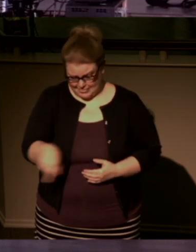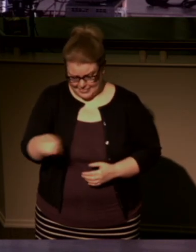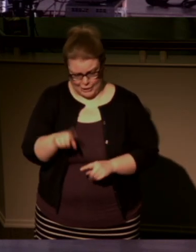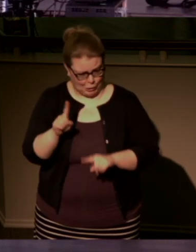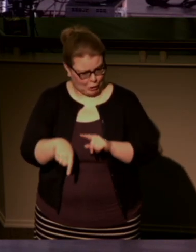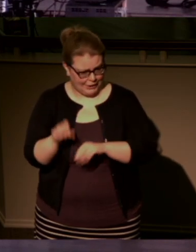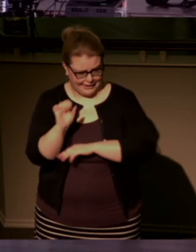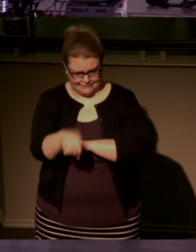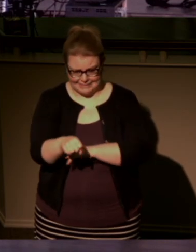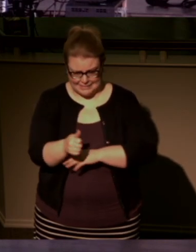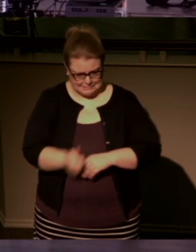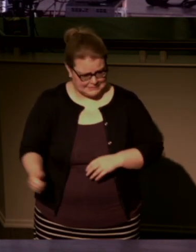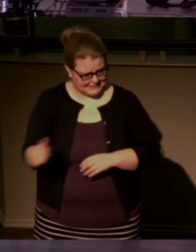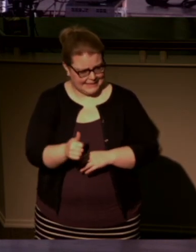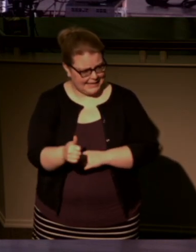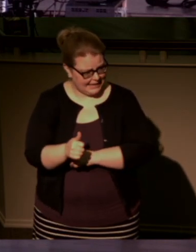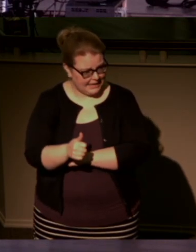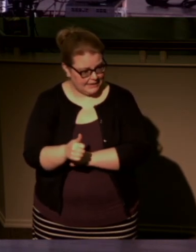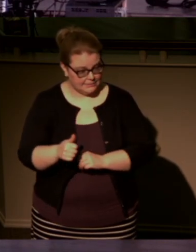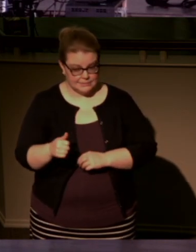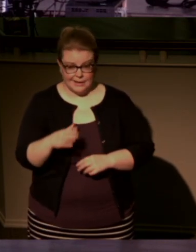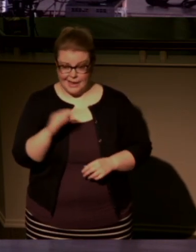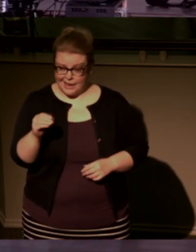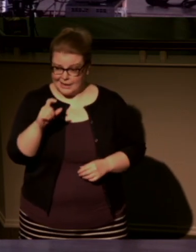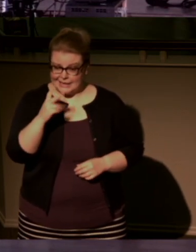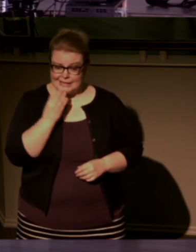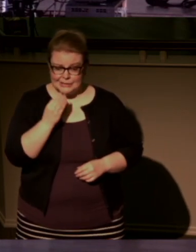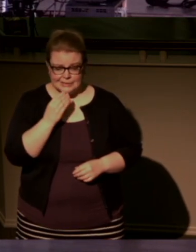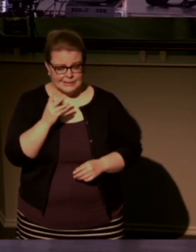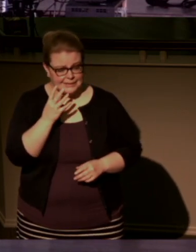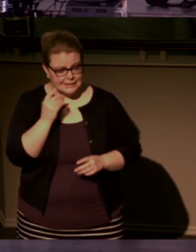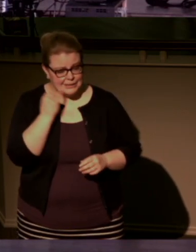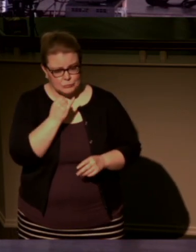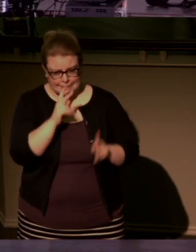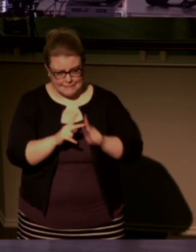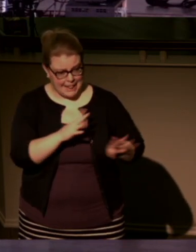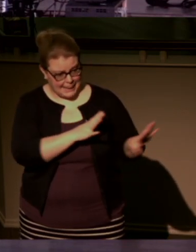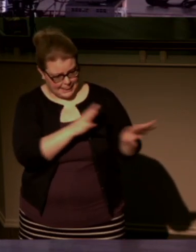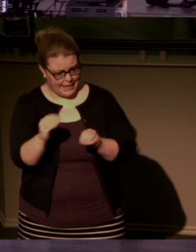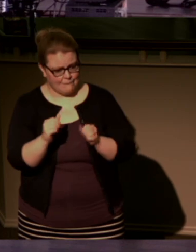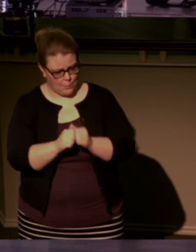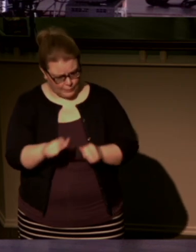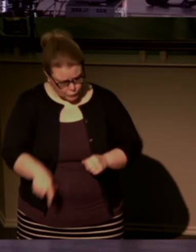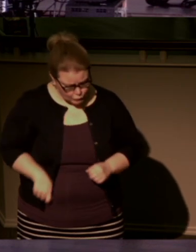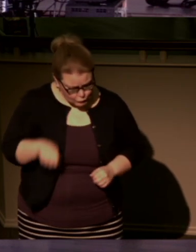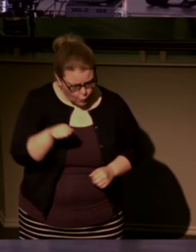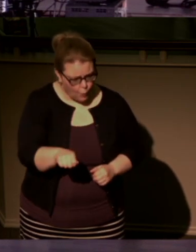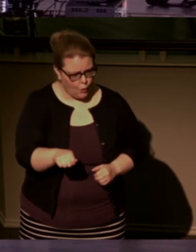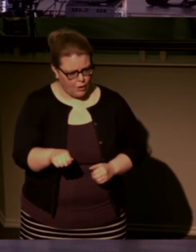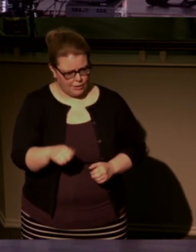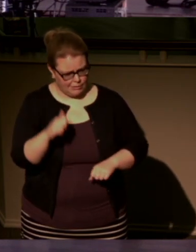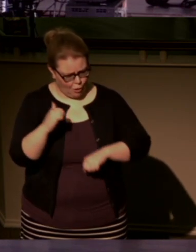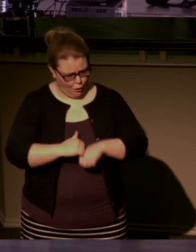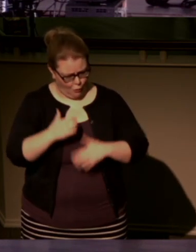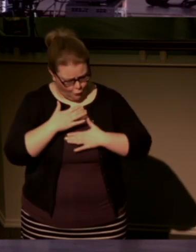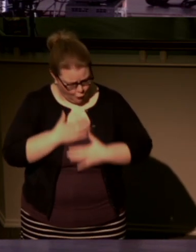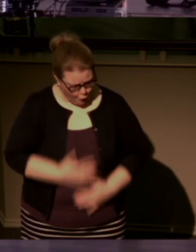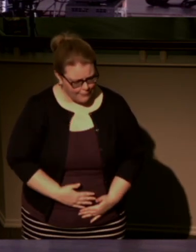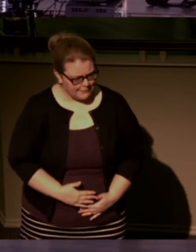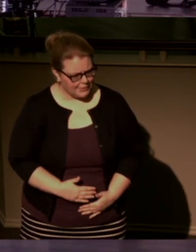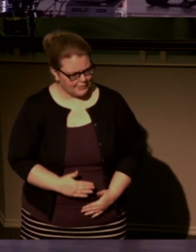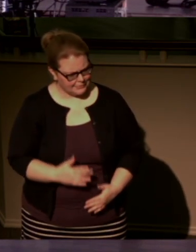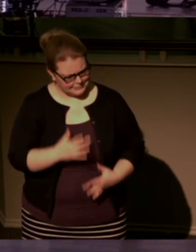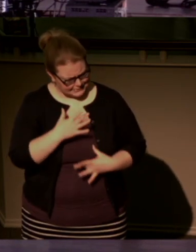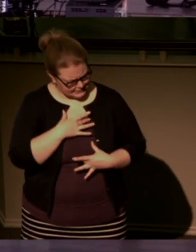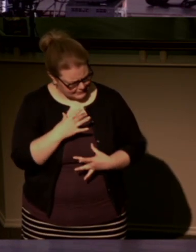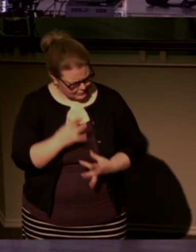of Egypt with sword and armor. Did you catch that? And this is an interesting little drop in